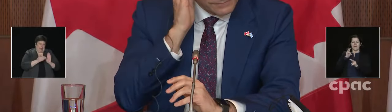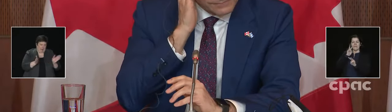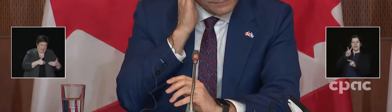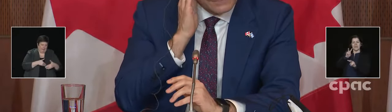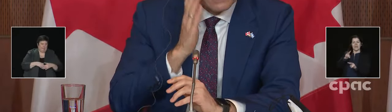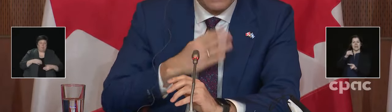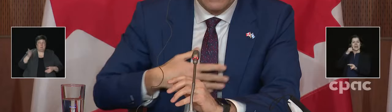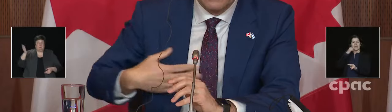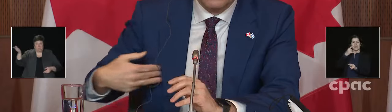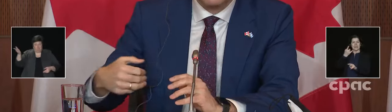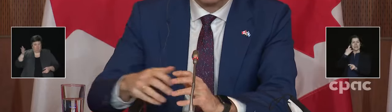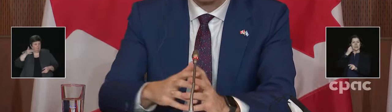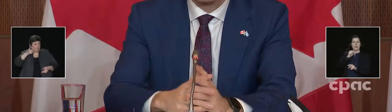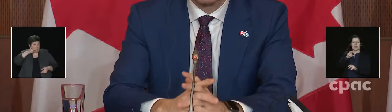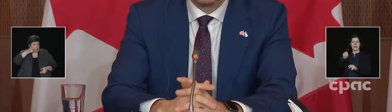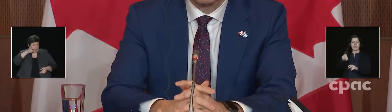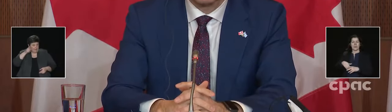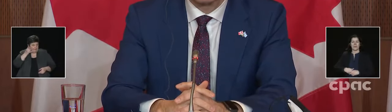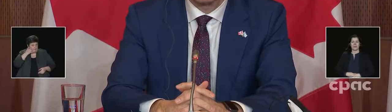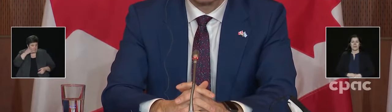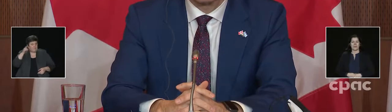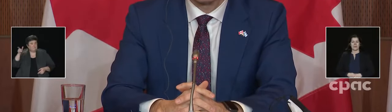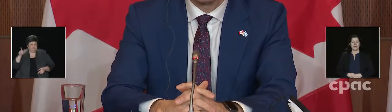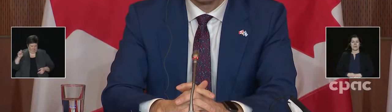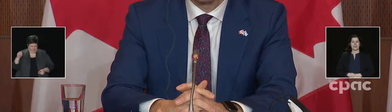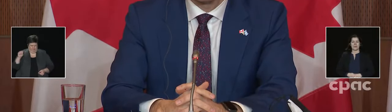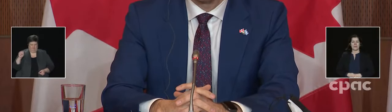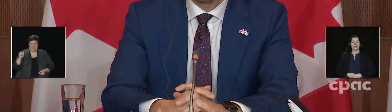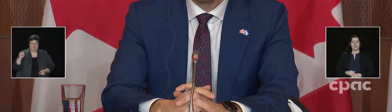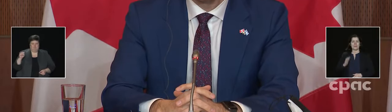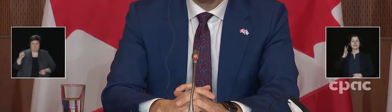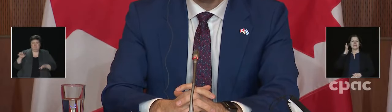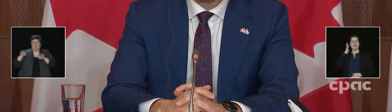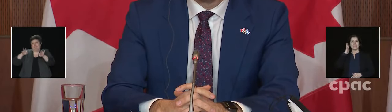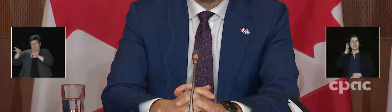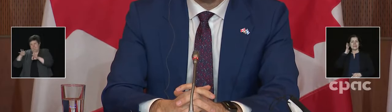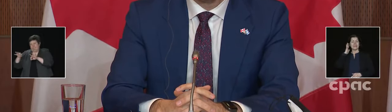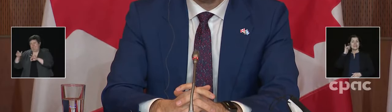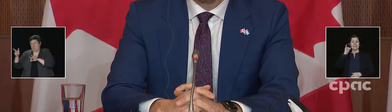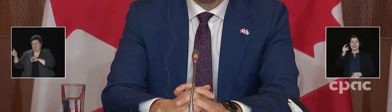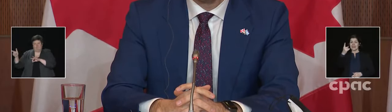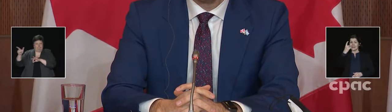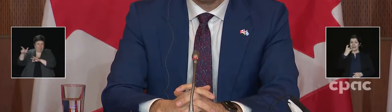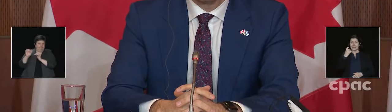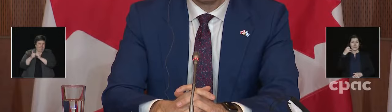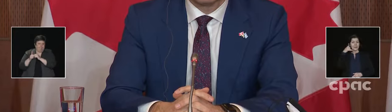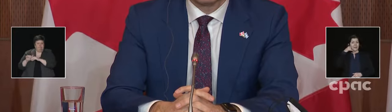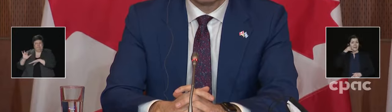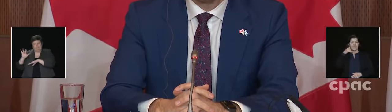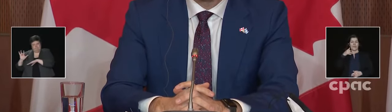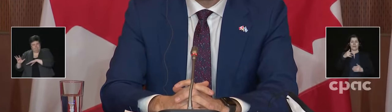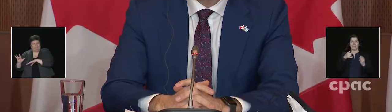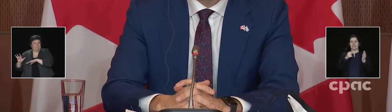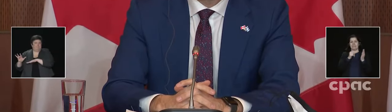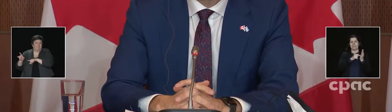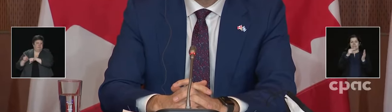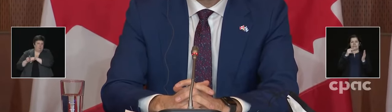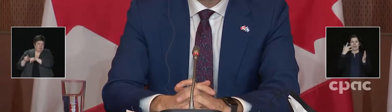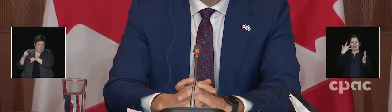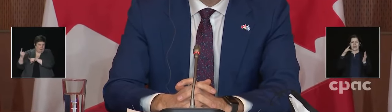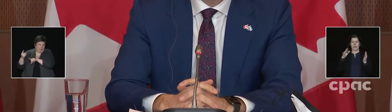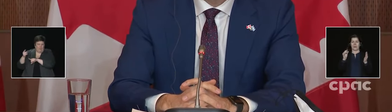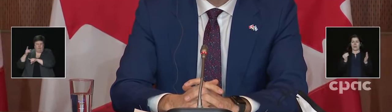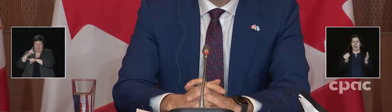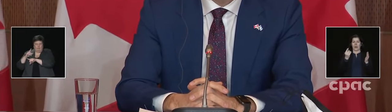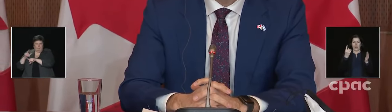Thank you. Merci. For questions on the telephone, please press star 1 on the device's keypad. Pour toute question